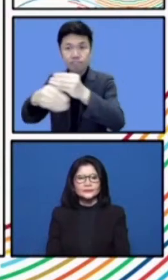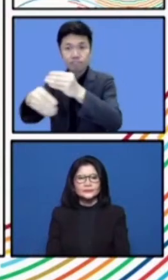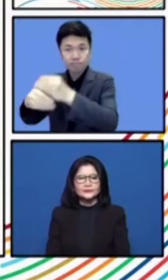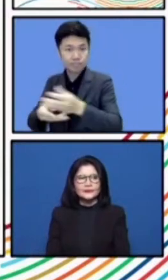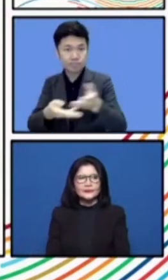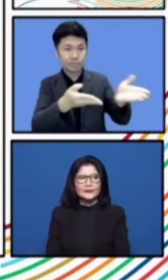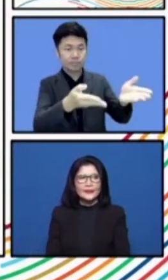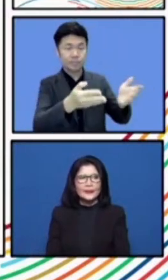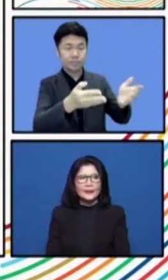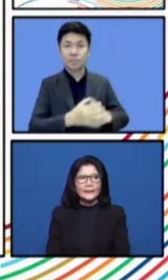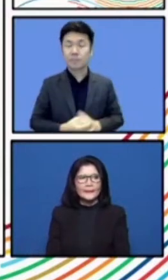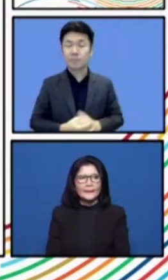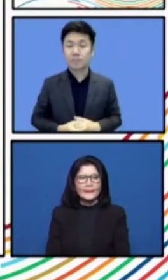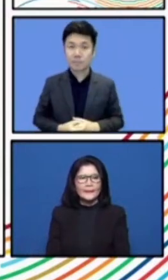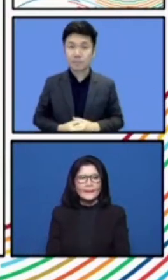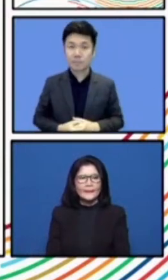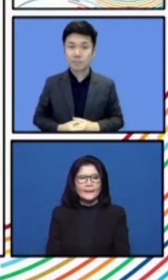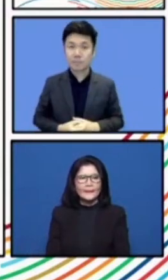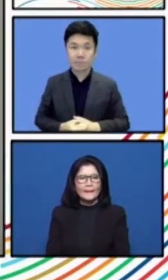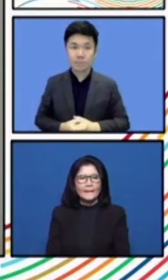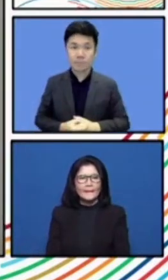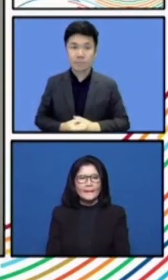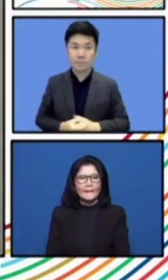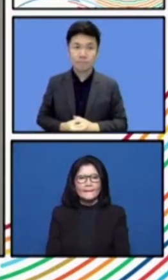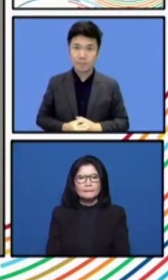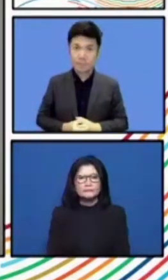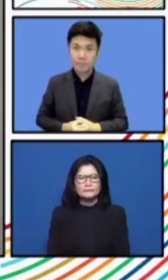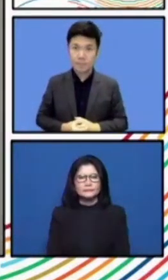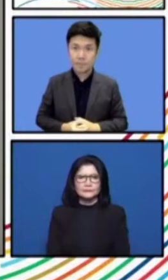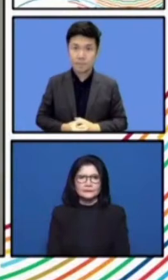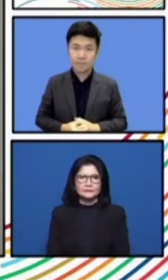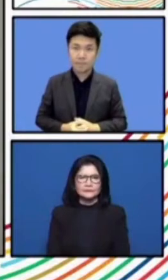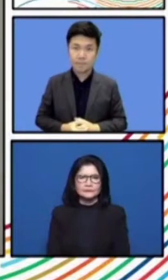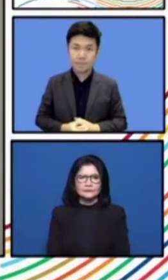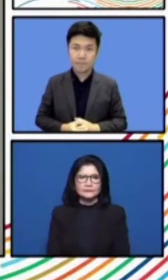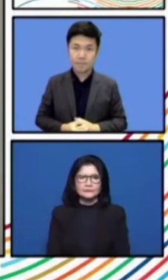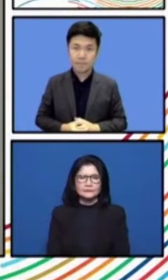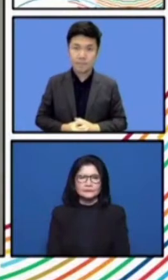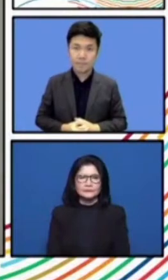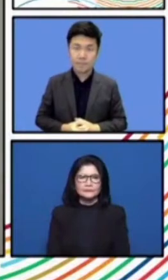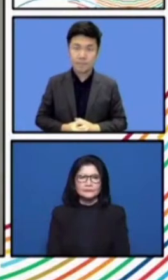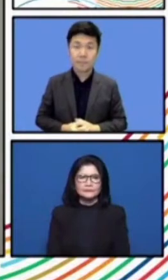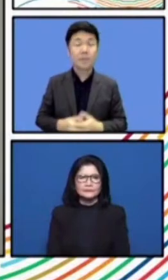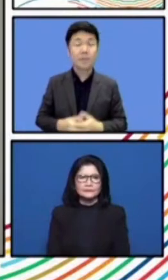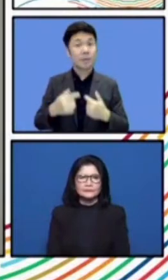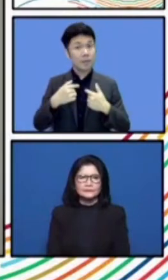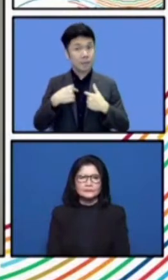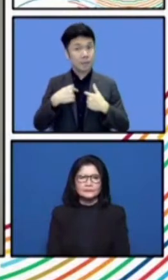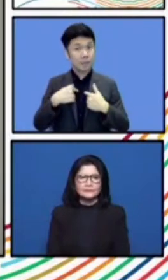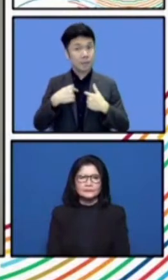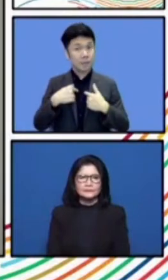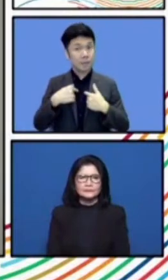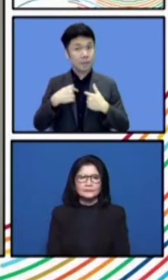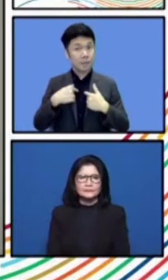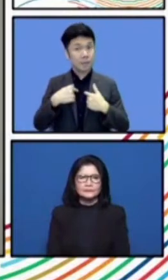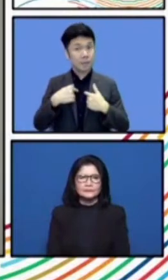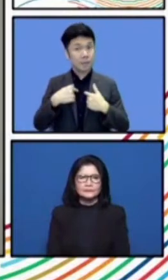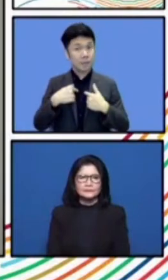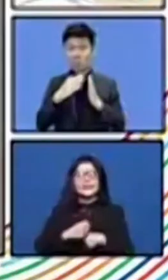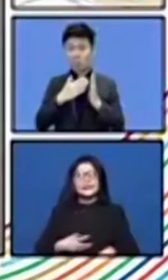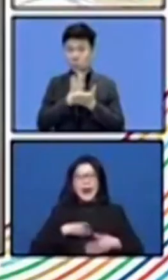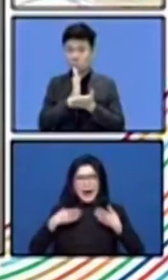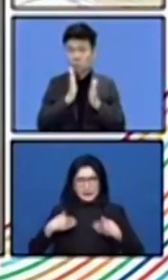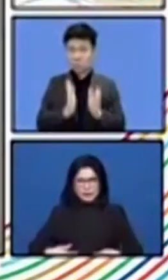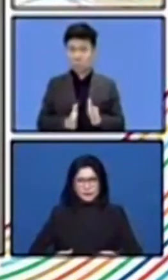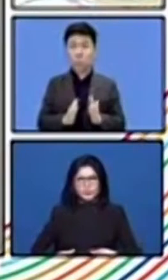um look I think the primary thing is um as a as a human rights institution trying to model what it is we're seeking from other actors and that's to